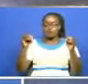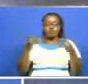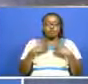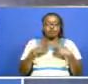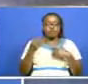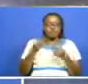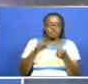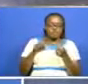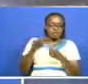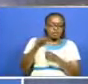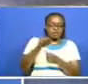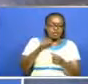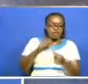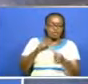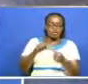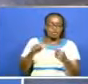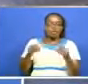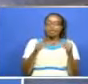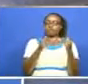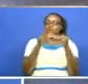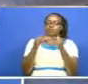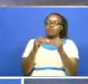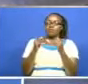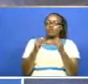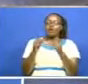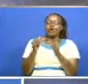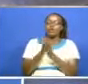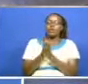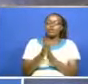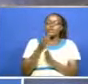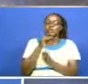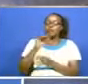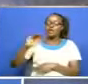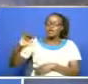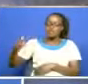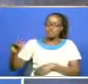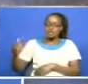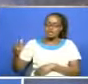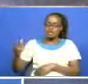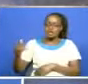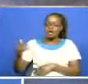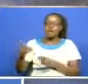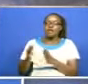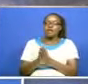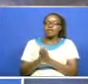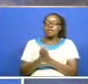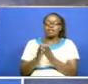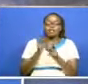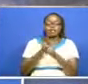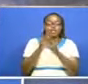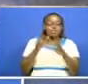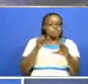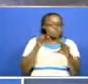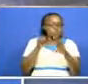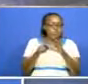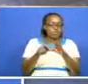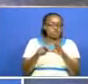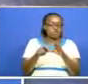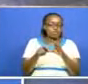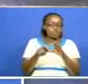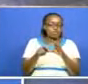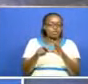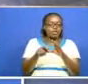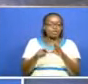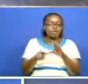tie with Manchester City. After all 20 outfield players scored, Wayne Hennessy saved Bournemouth keeper Asmir Begovic's spot